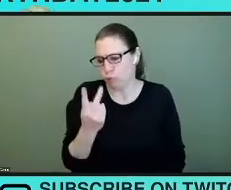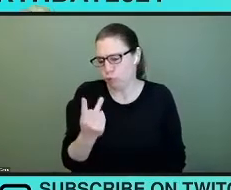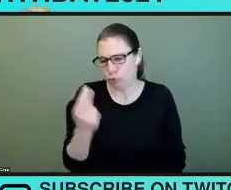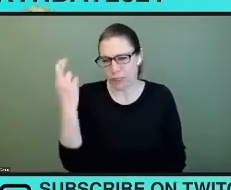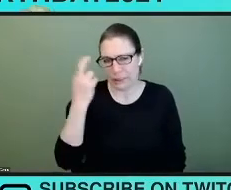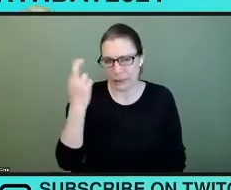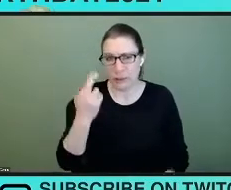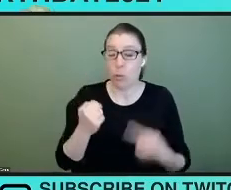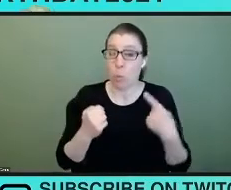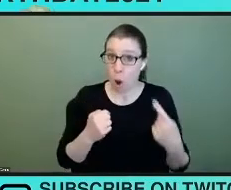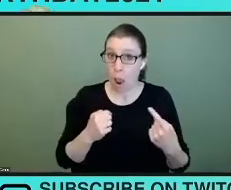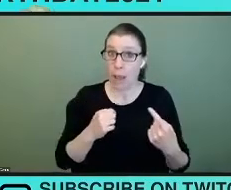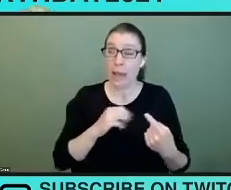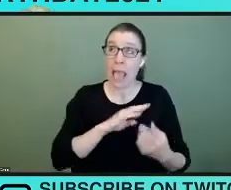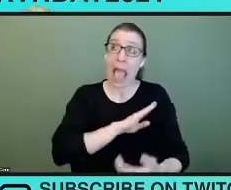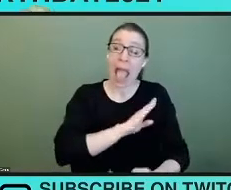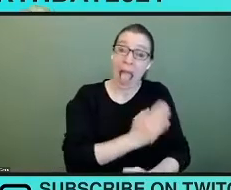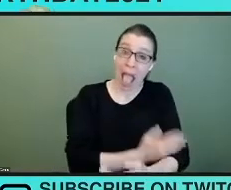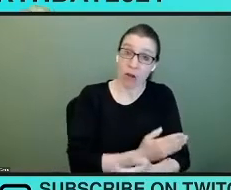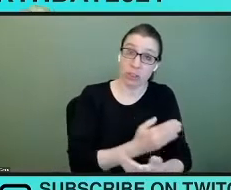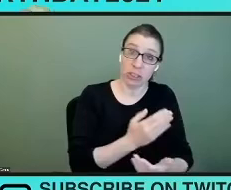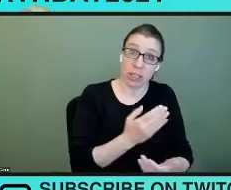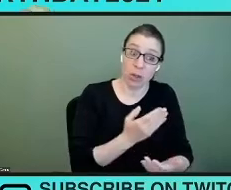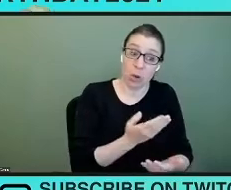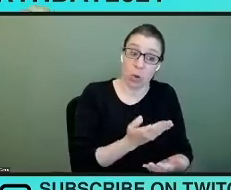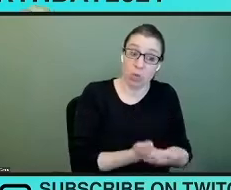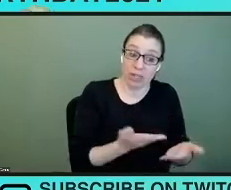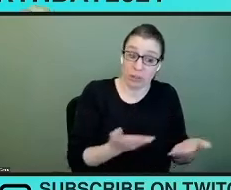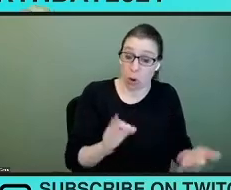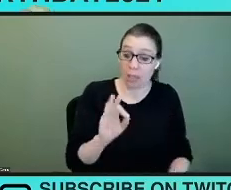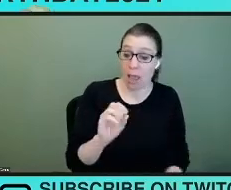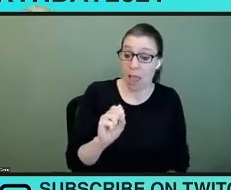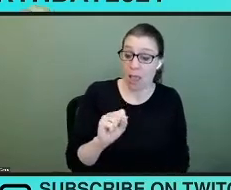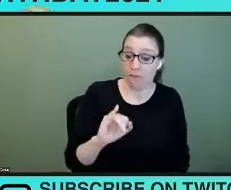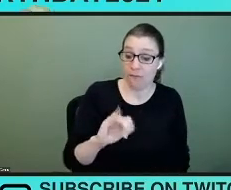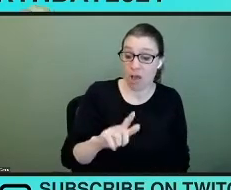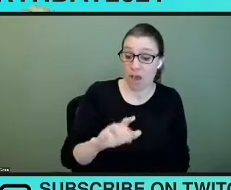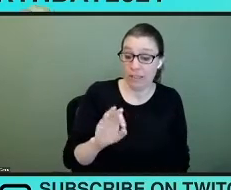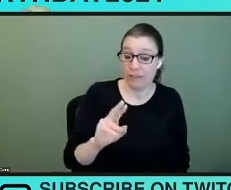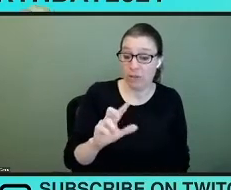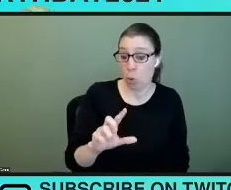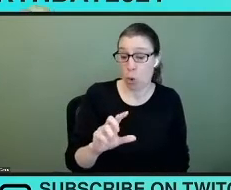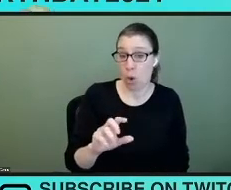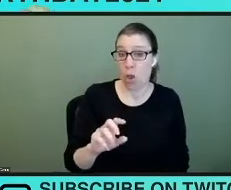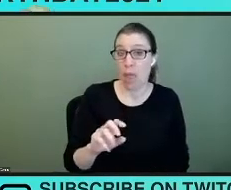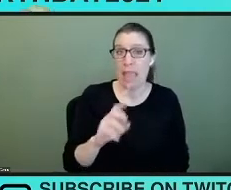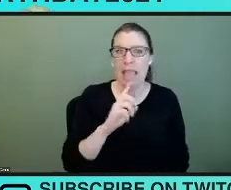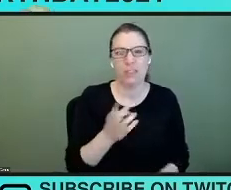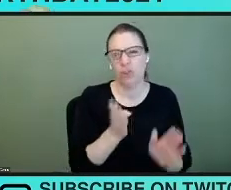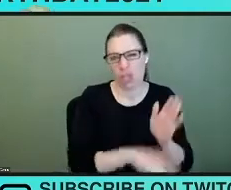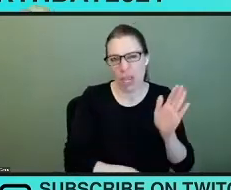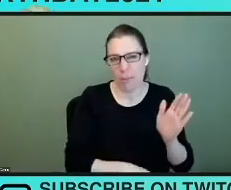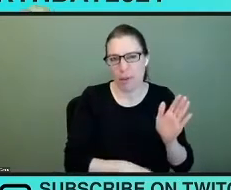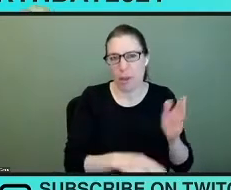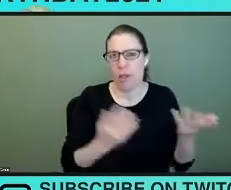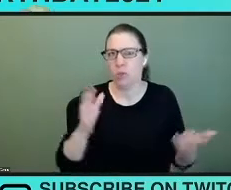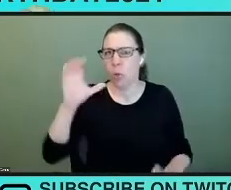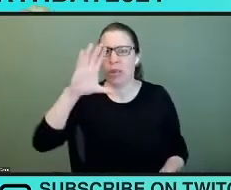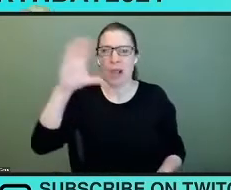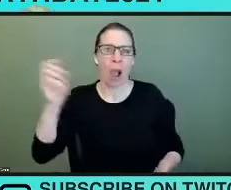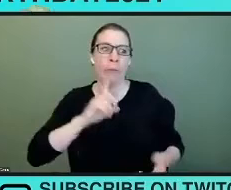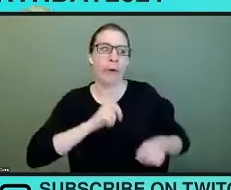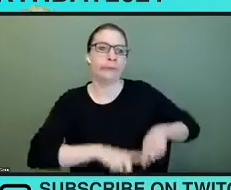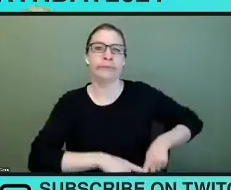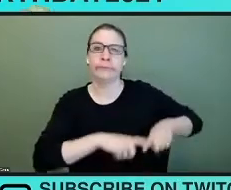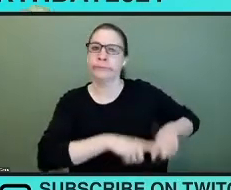from fossil fuels. We know it's cheap, it's inexpensive. So there is very little incentive to transition that